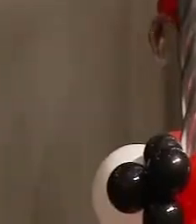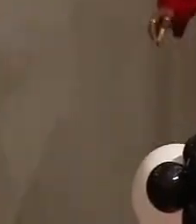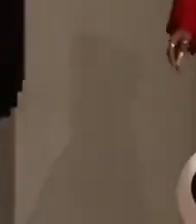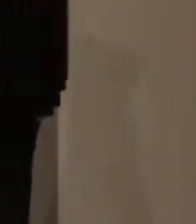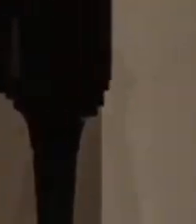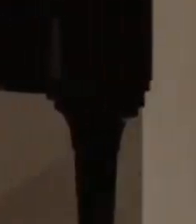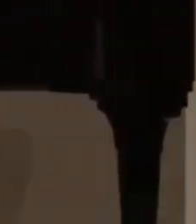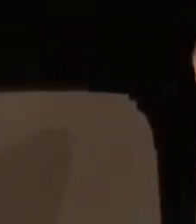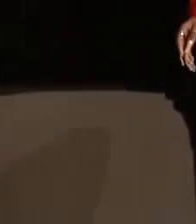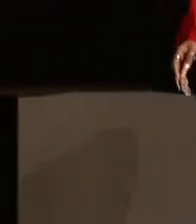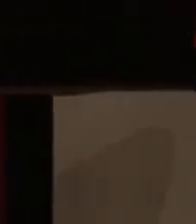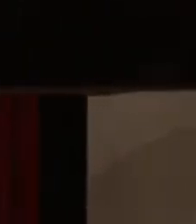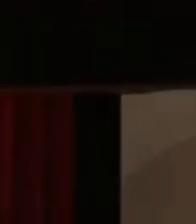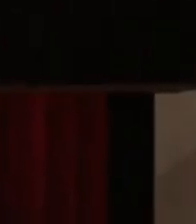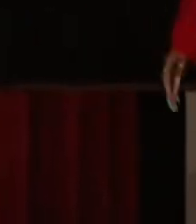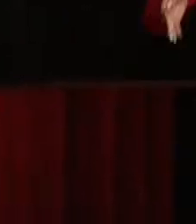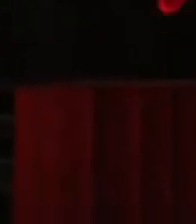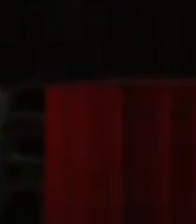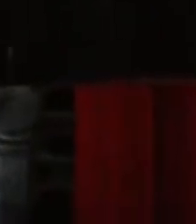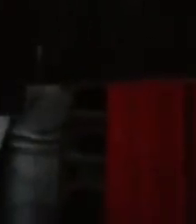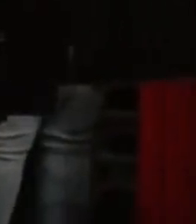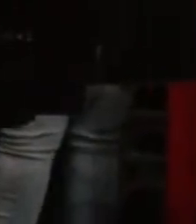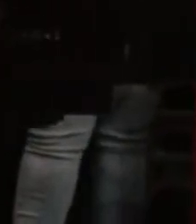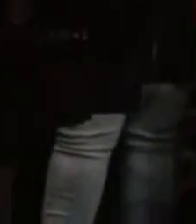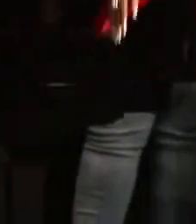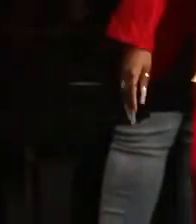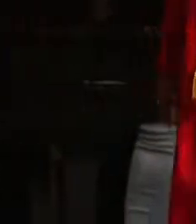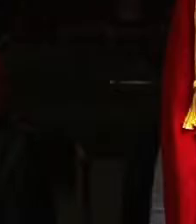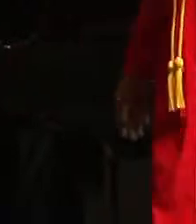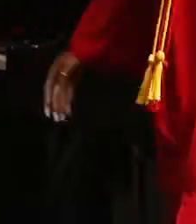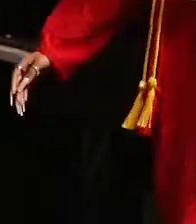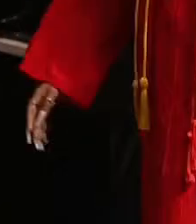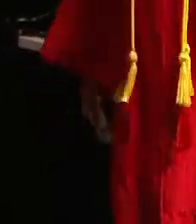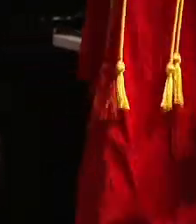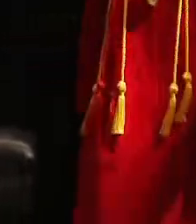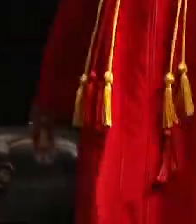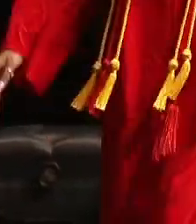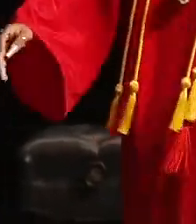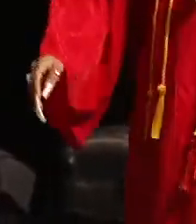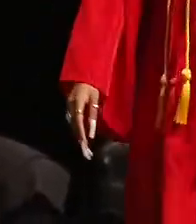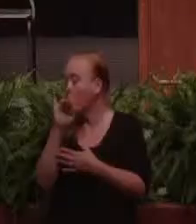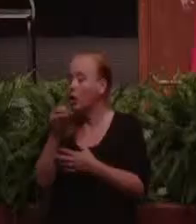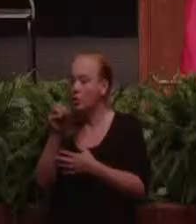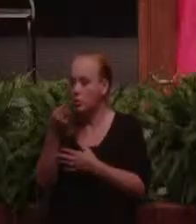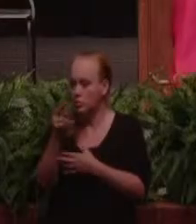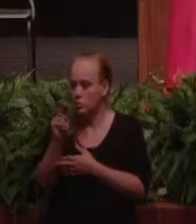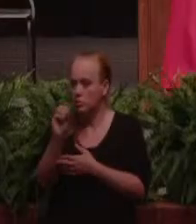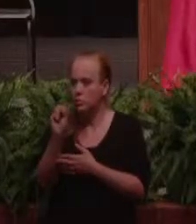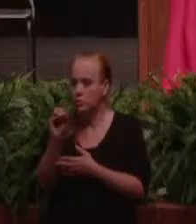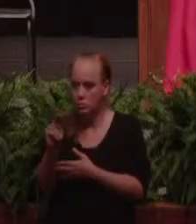Attending Texas A&M University, Deborah Tamar Johnson.